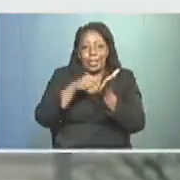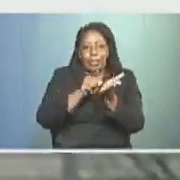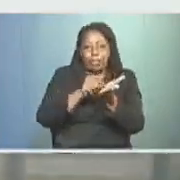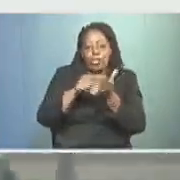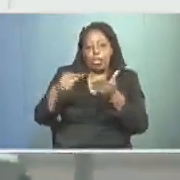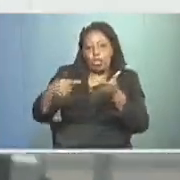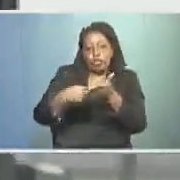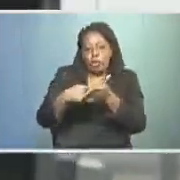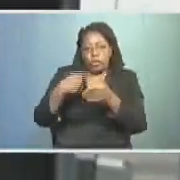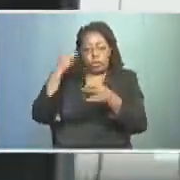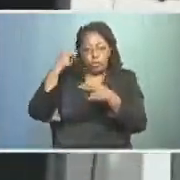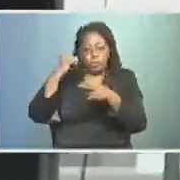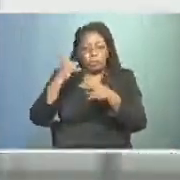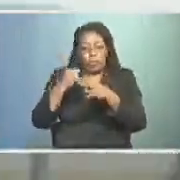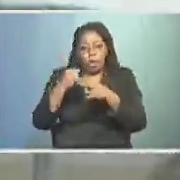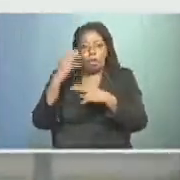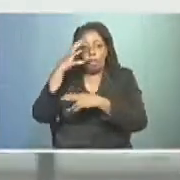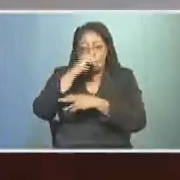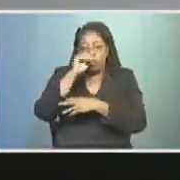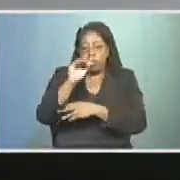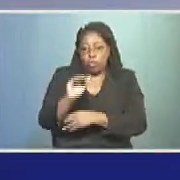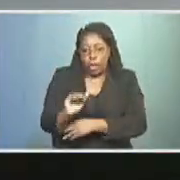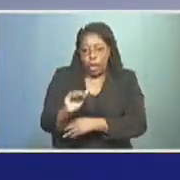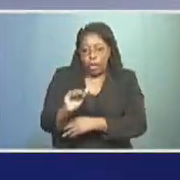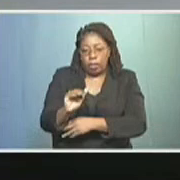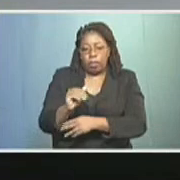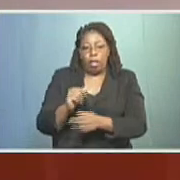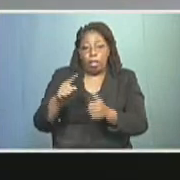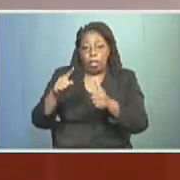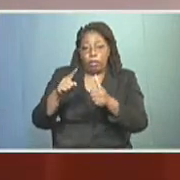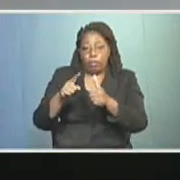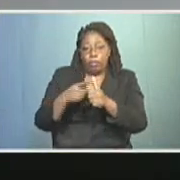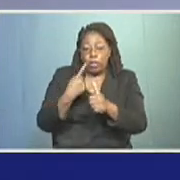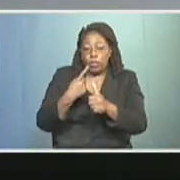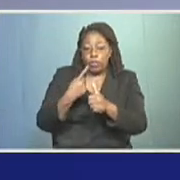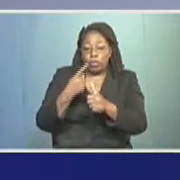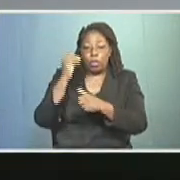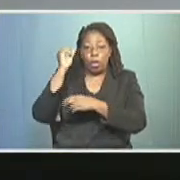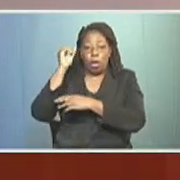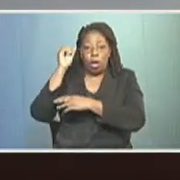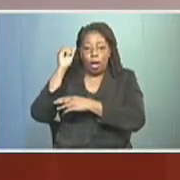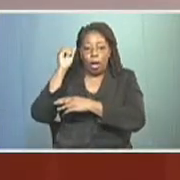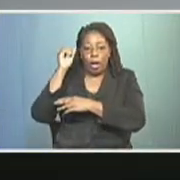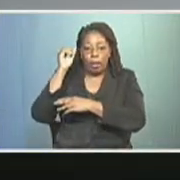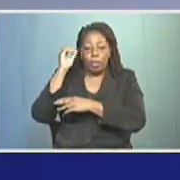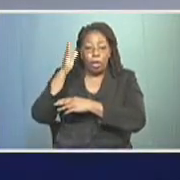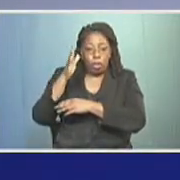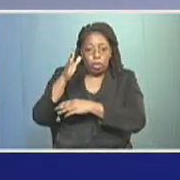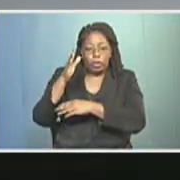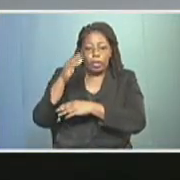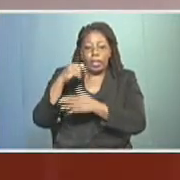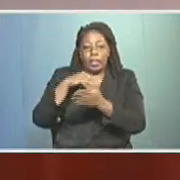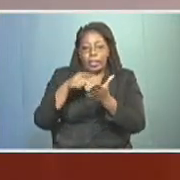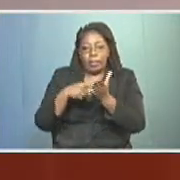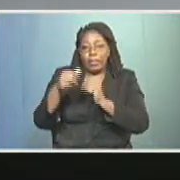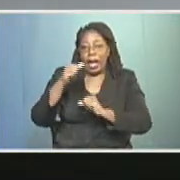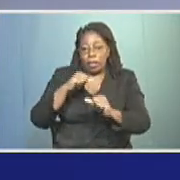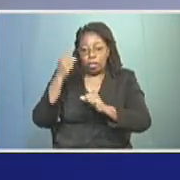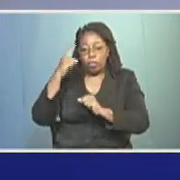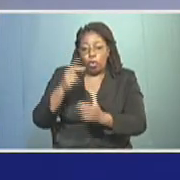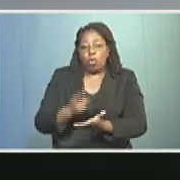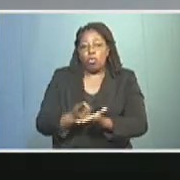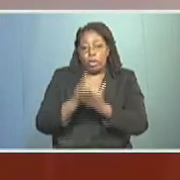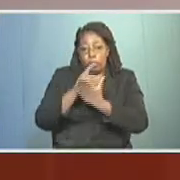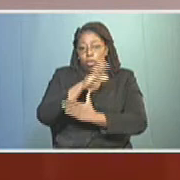first notification of a missing child. The first Marcos Alert, the acronym for Mandatory Aggressive Action for